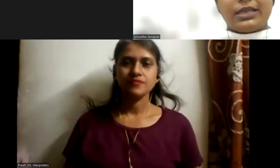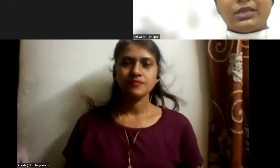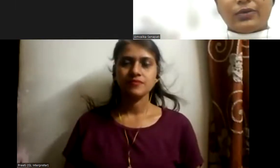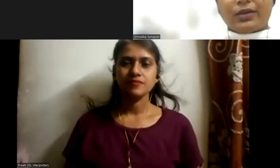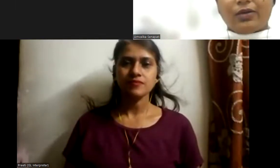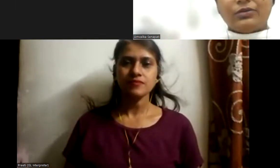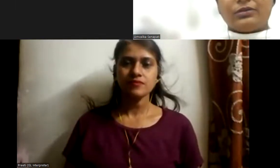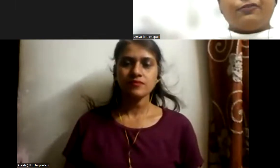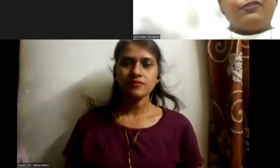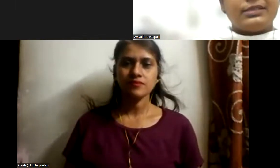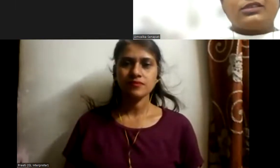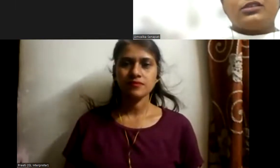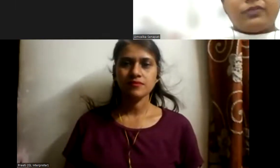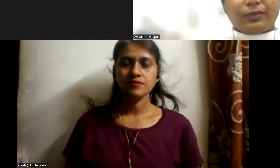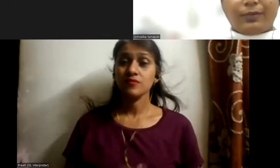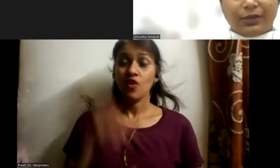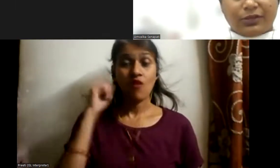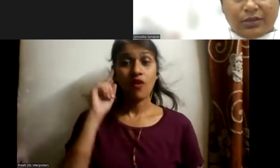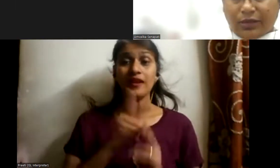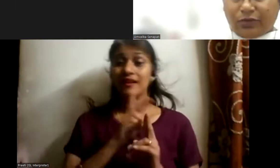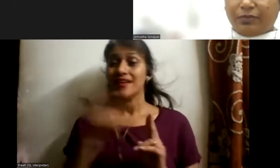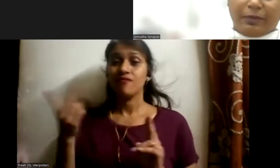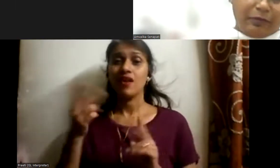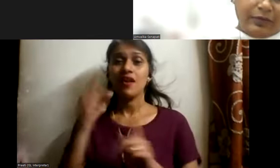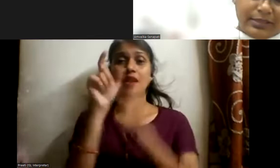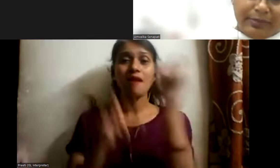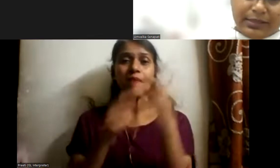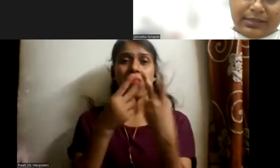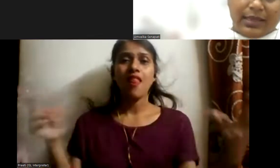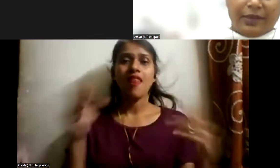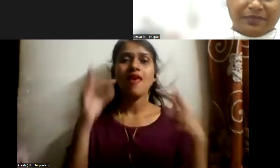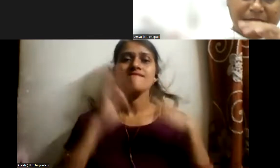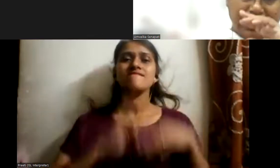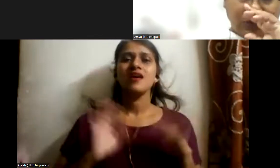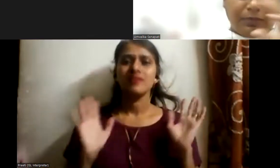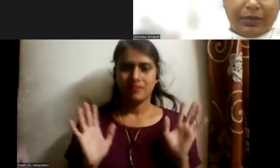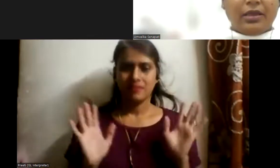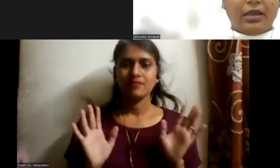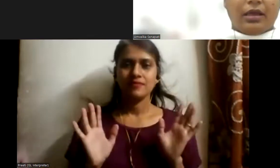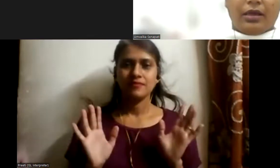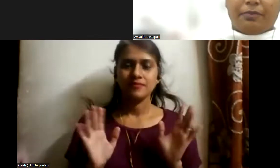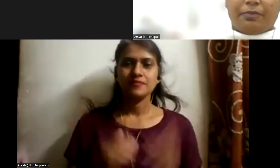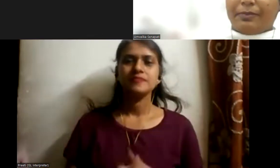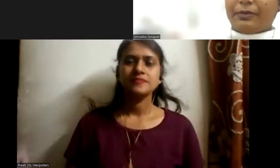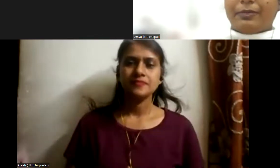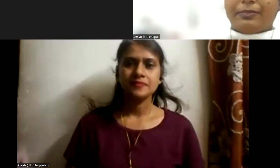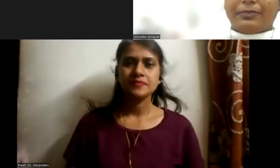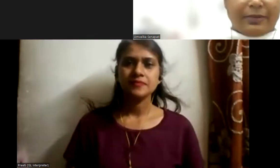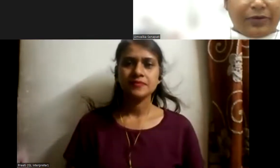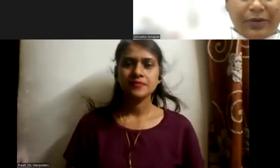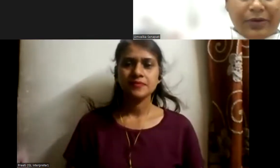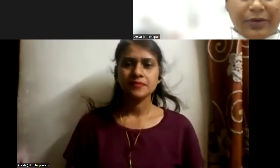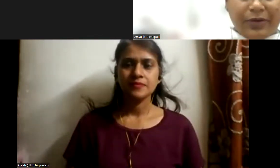will take into account different sections of the population. It could be people with disabilities. It could be people who